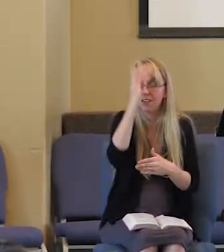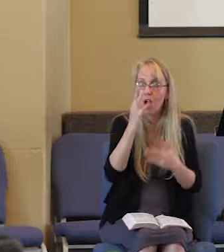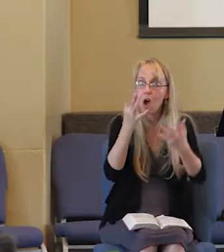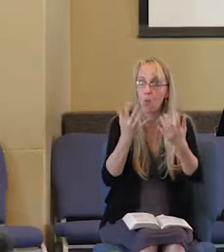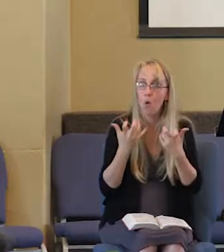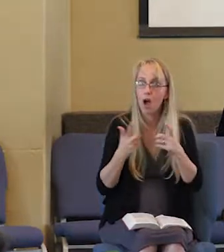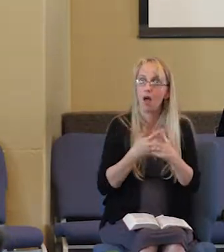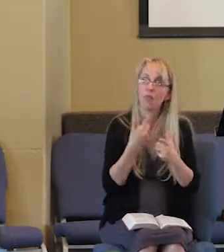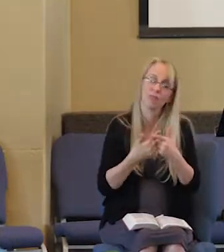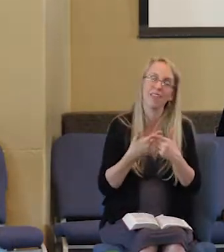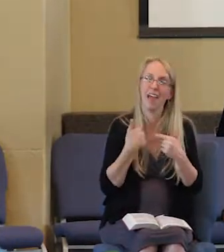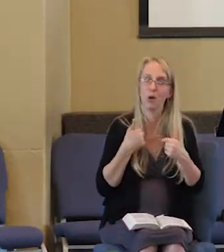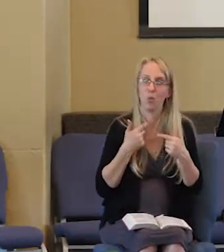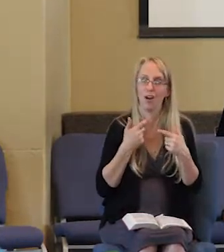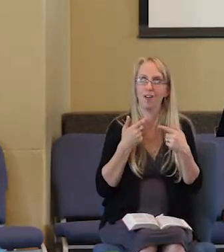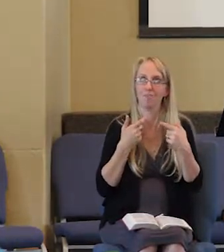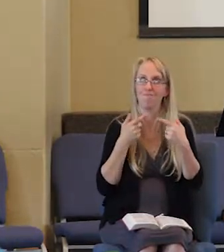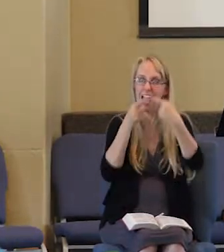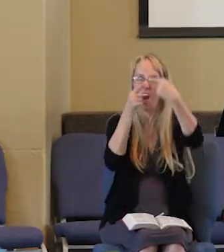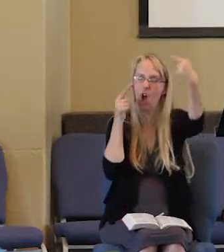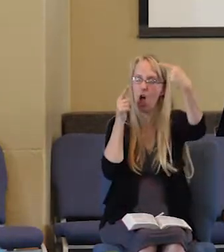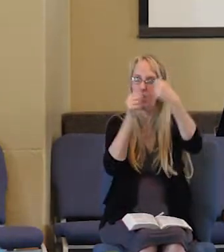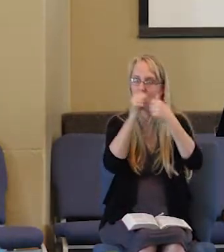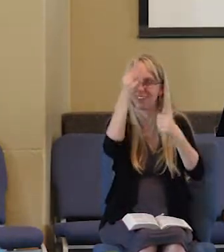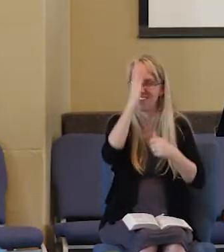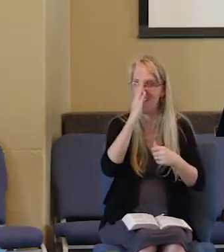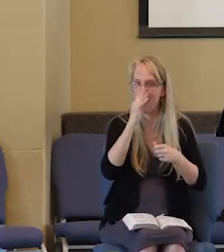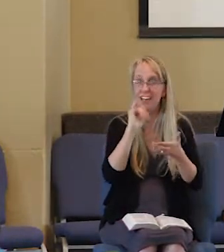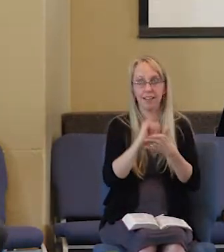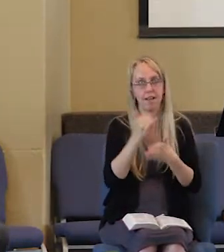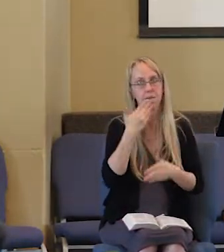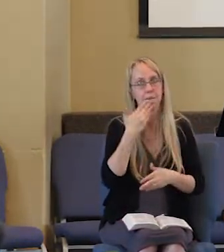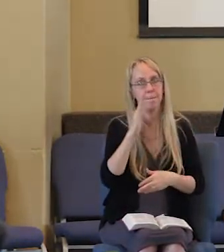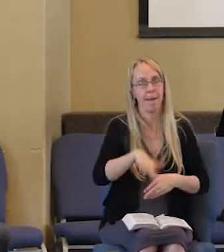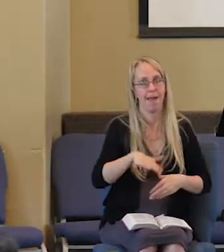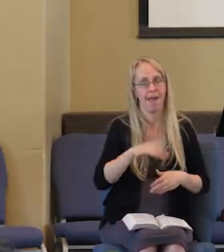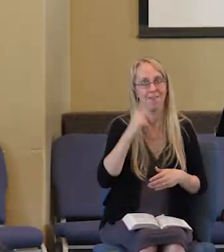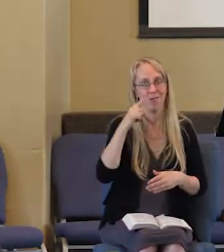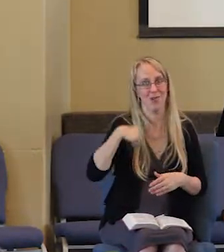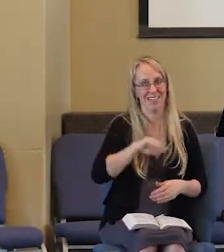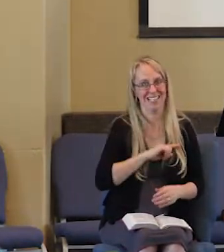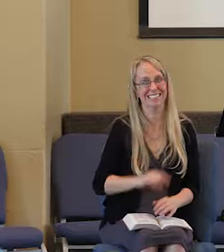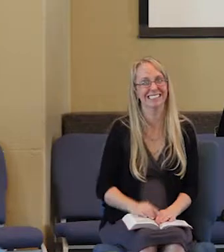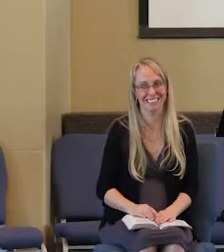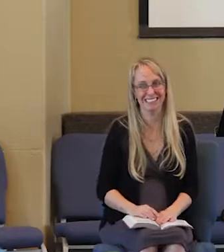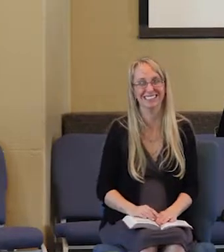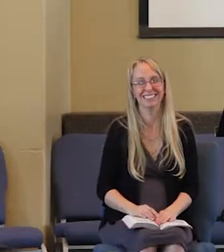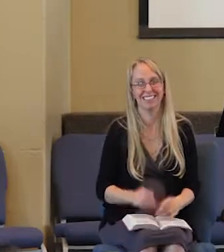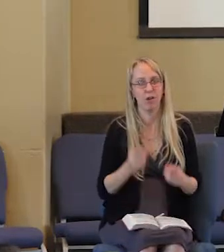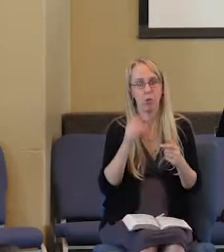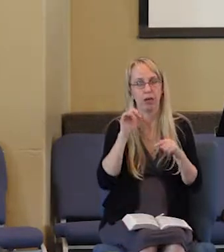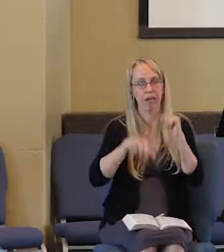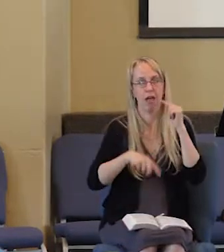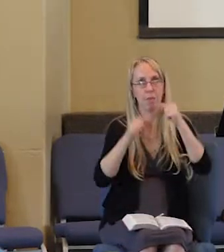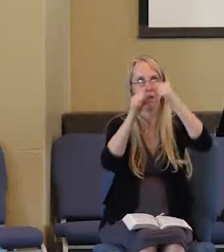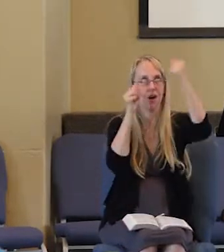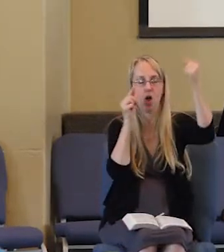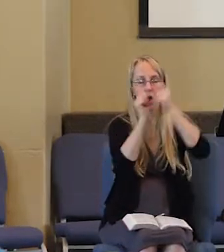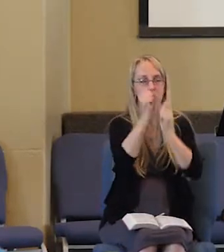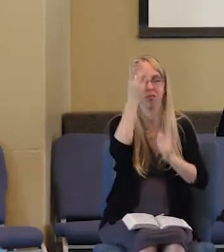our children, then we're at odds with God. And that's a bad place for us to be. At odds with